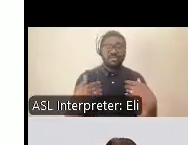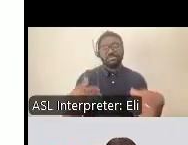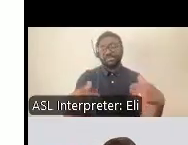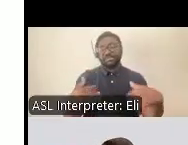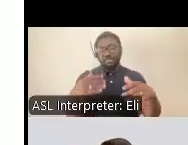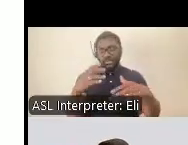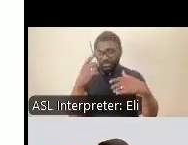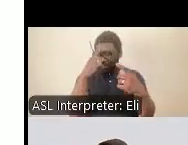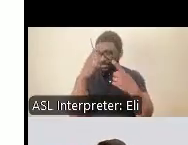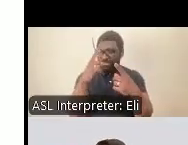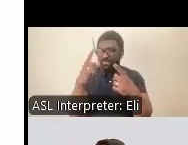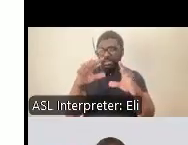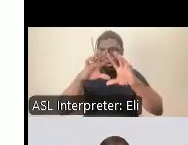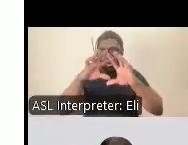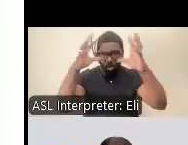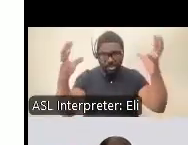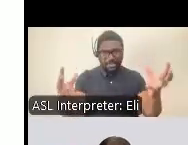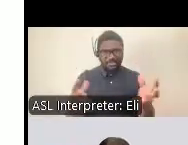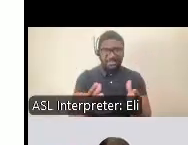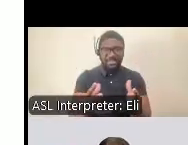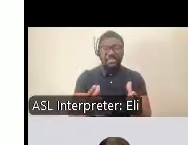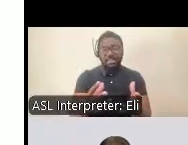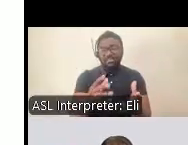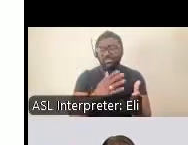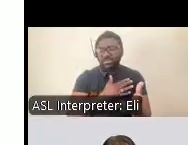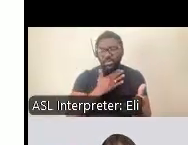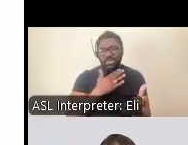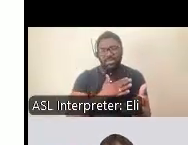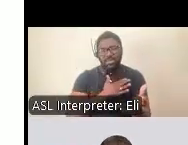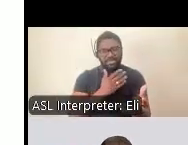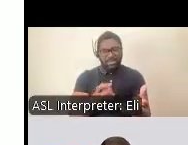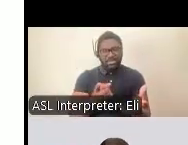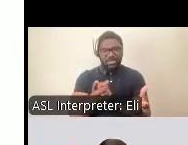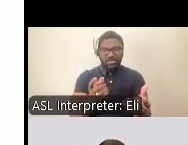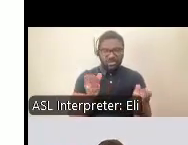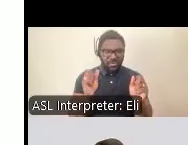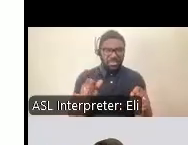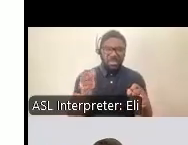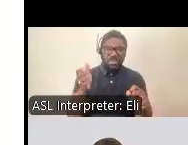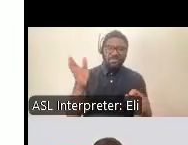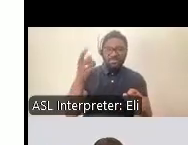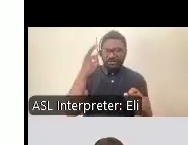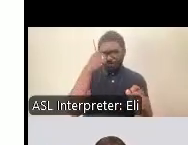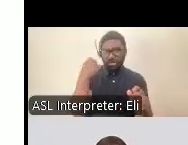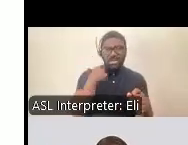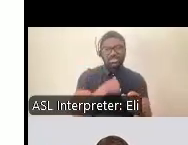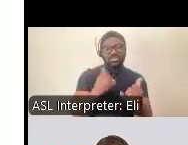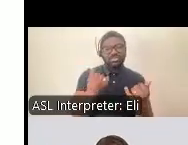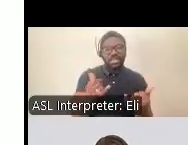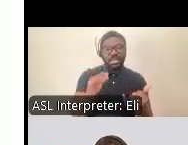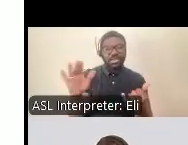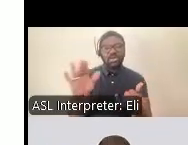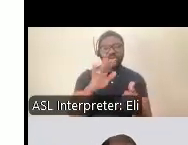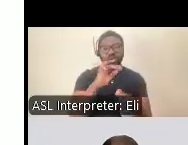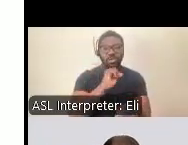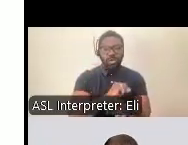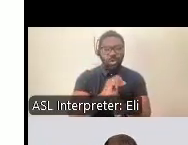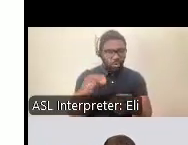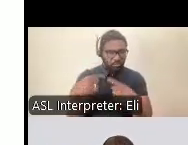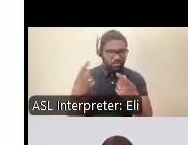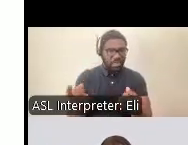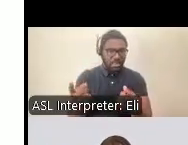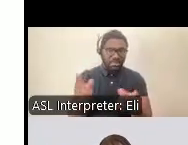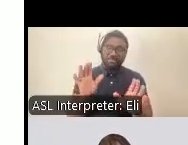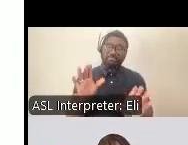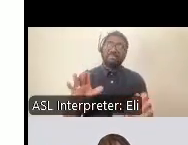about this holistically, and I am so glad that you were able to present for us today some of that work that you have done, some amazing